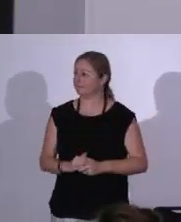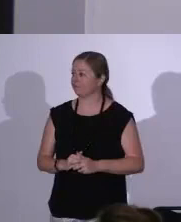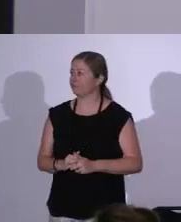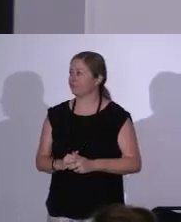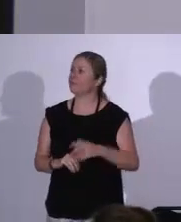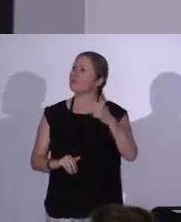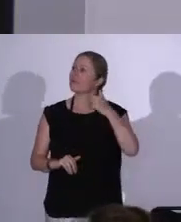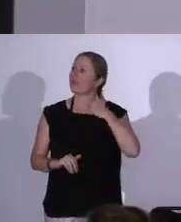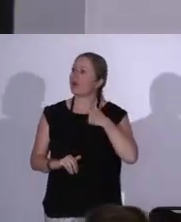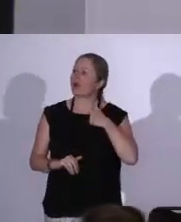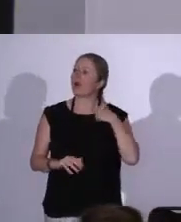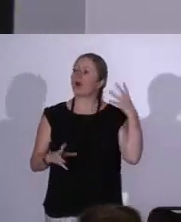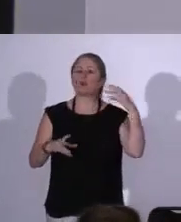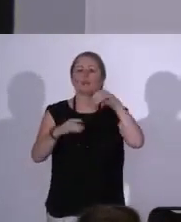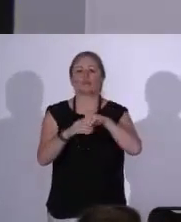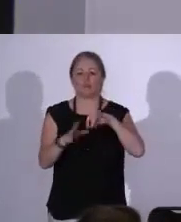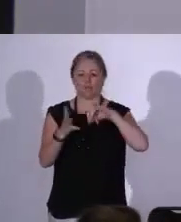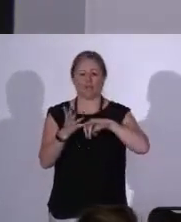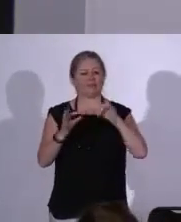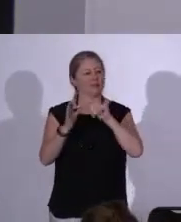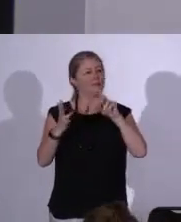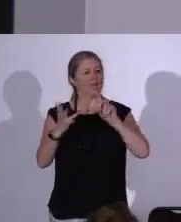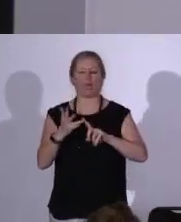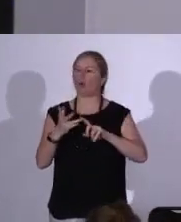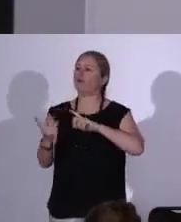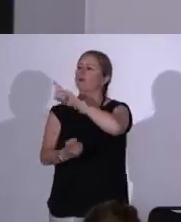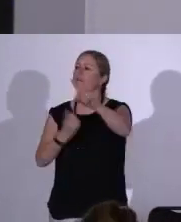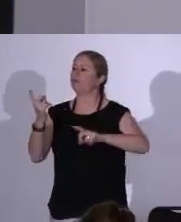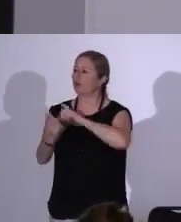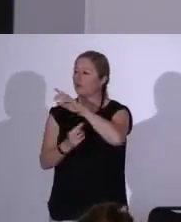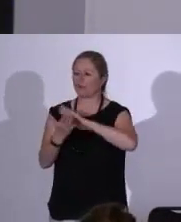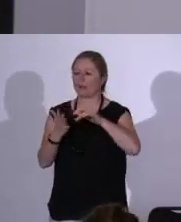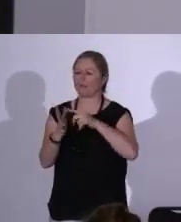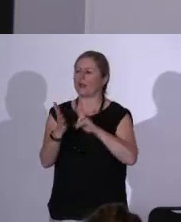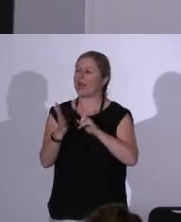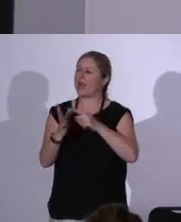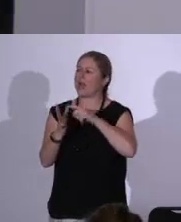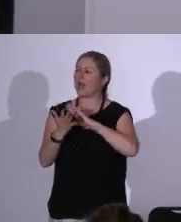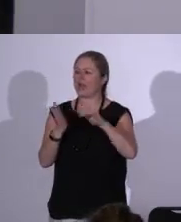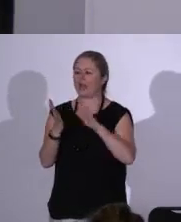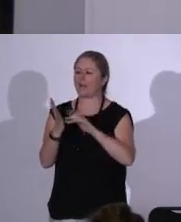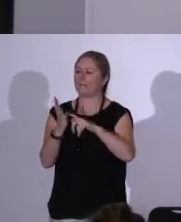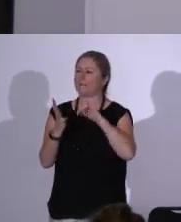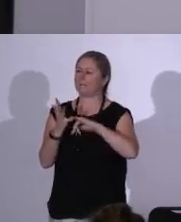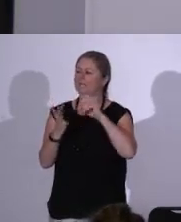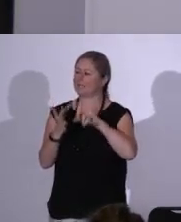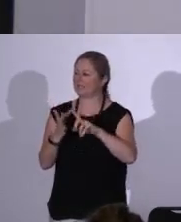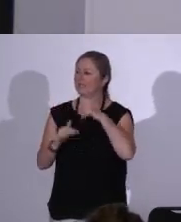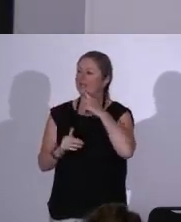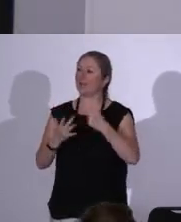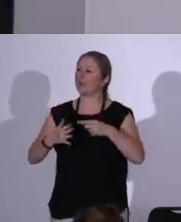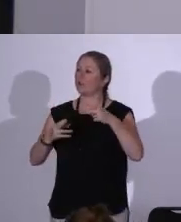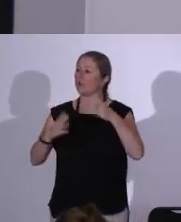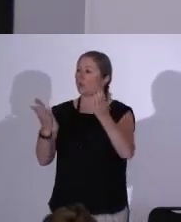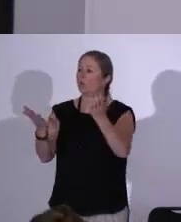attend an SDO forum, and I'll never say it as well as Hannah Muncy articulated it, but feel free to ask questions